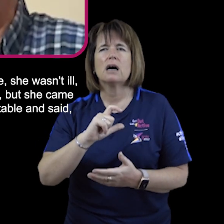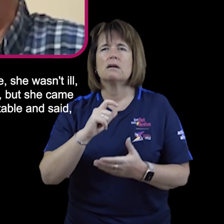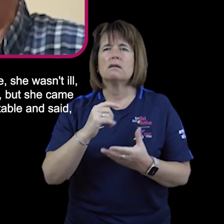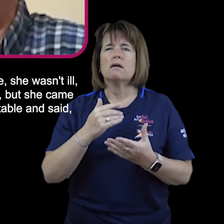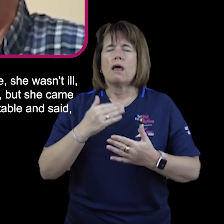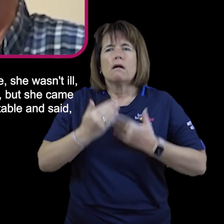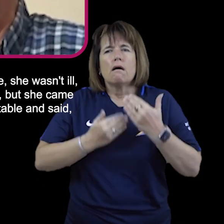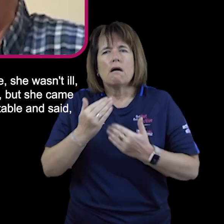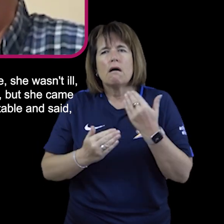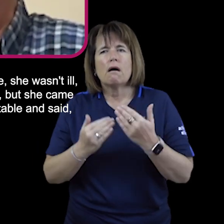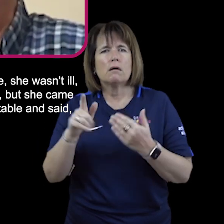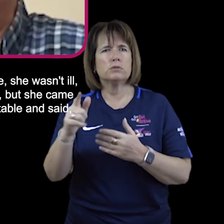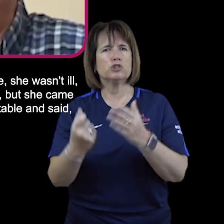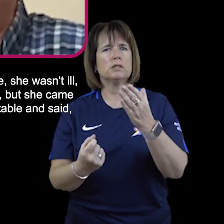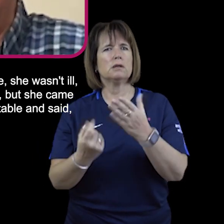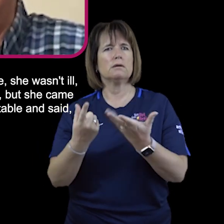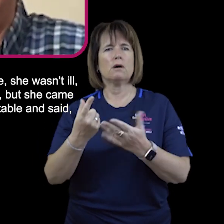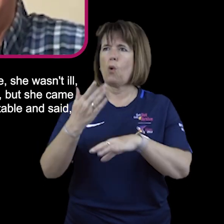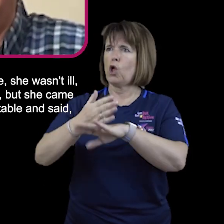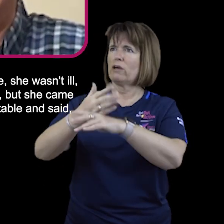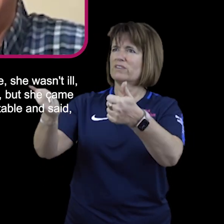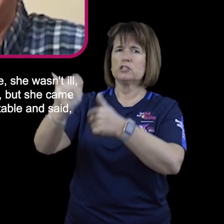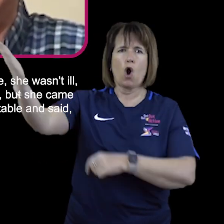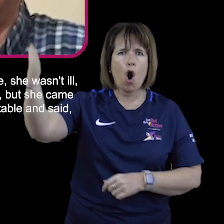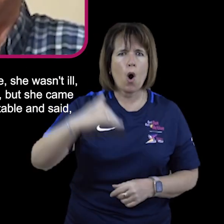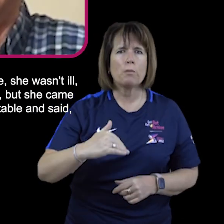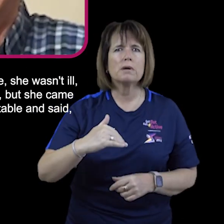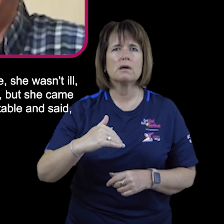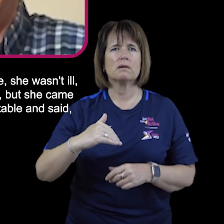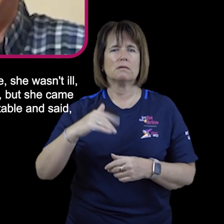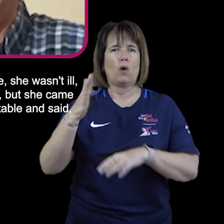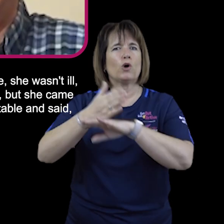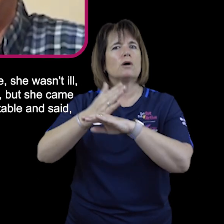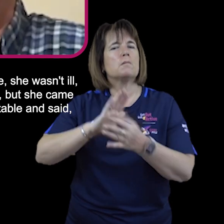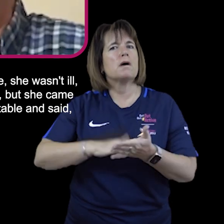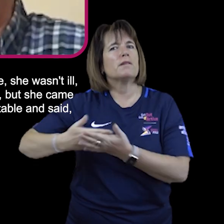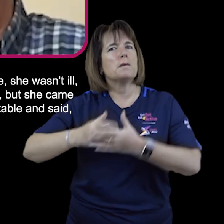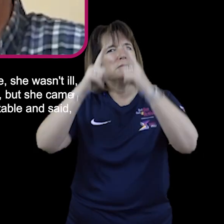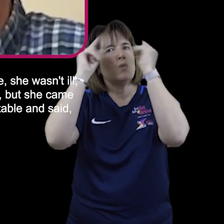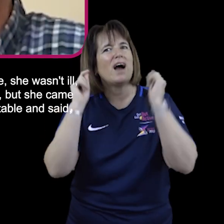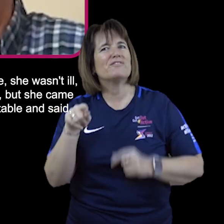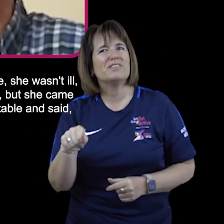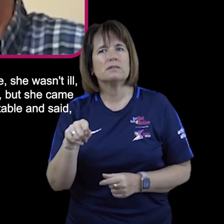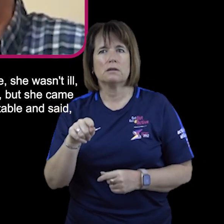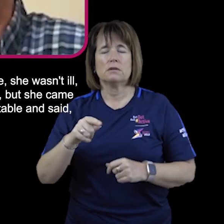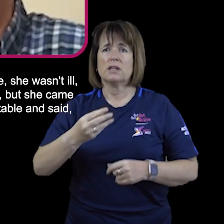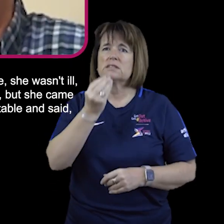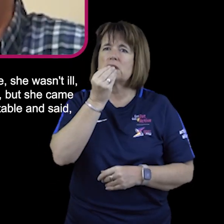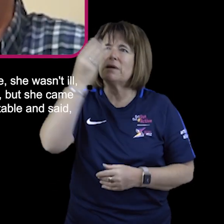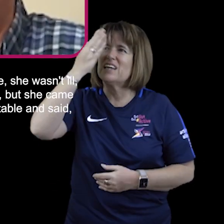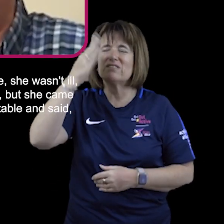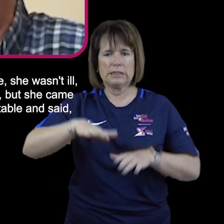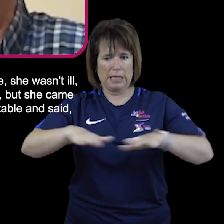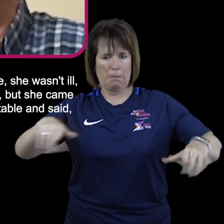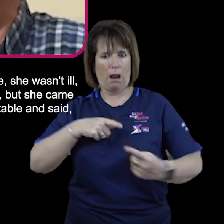totally out of the blue. She wasn't ill. She'd had, I think, like a lot of women, perhaps a breast cancer scare,